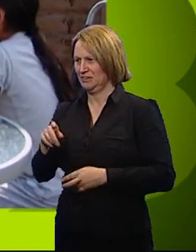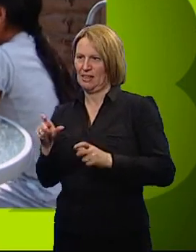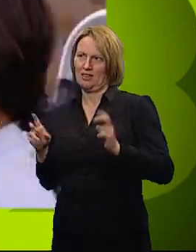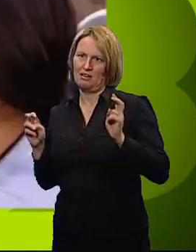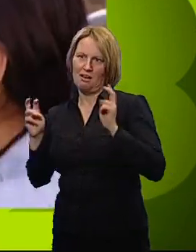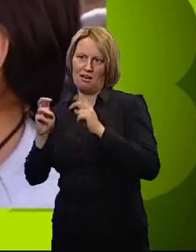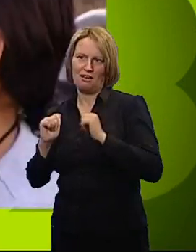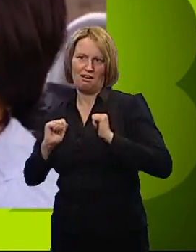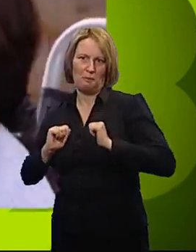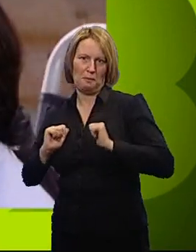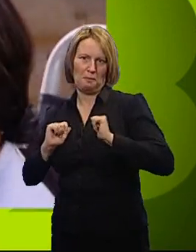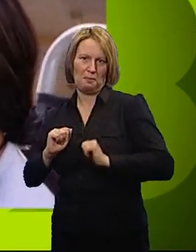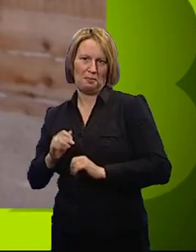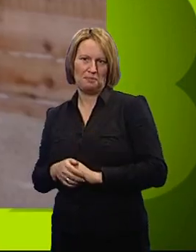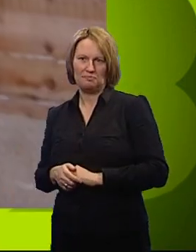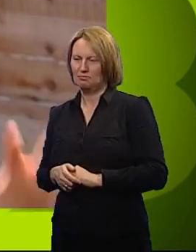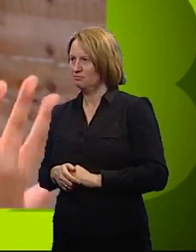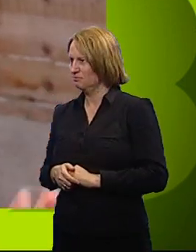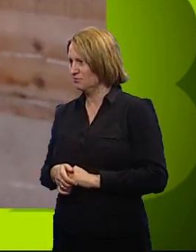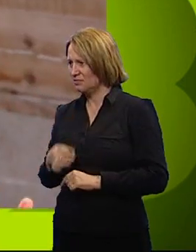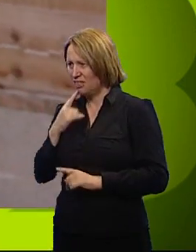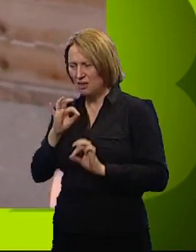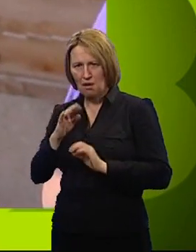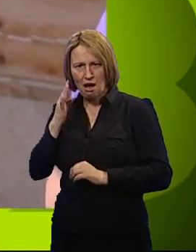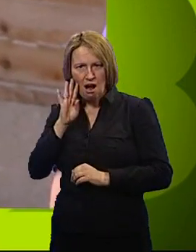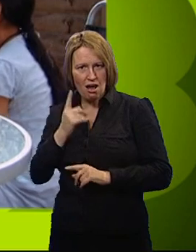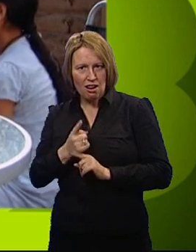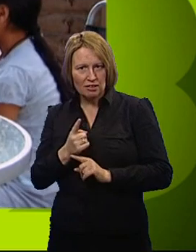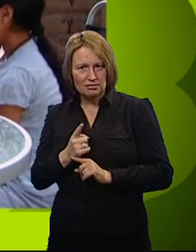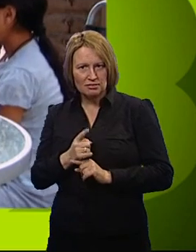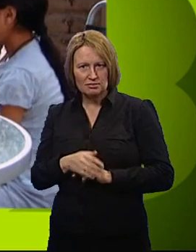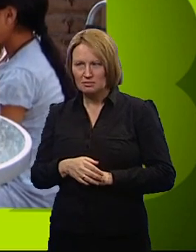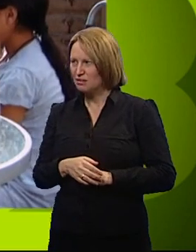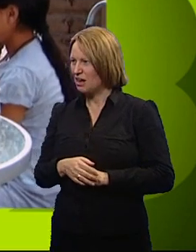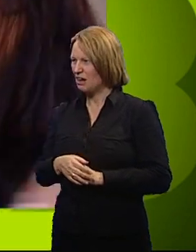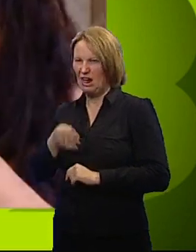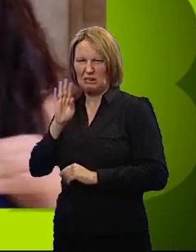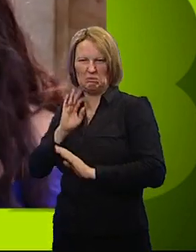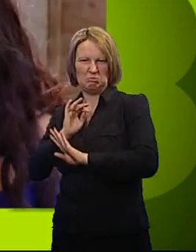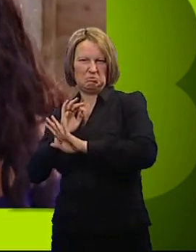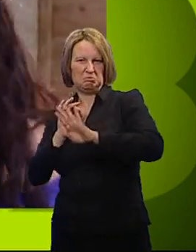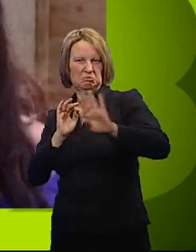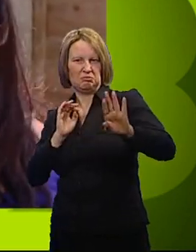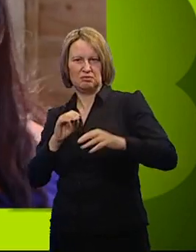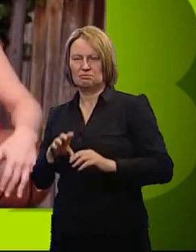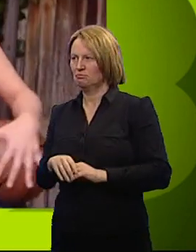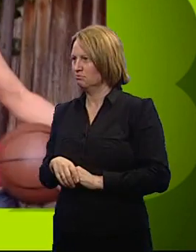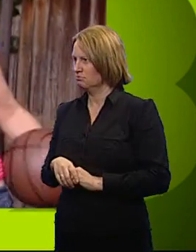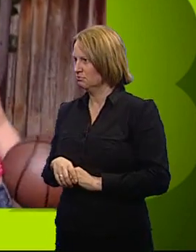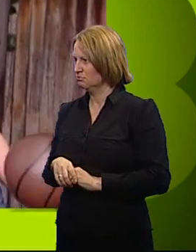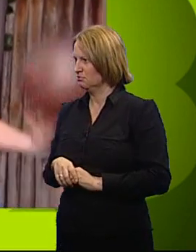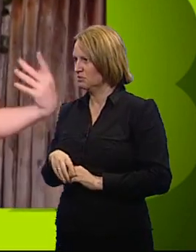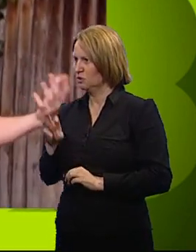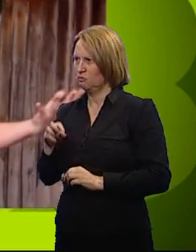best because you get to stay in the castle. We haven't said anything about Ireland. Ireland's way out for me. Yeah. Way out. The Wales one